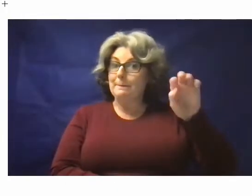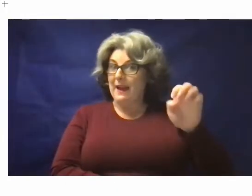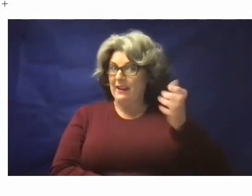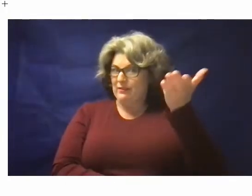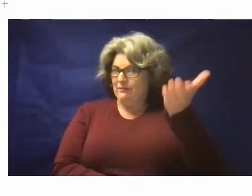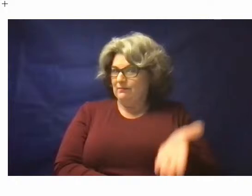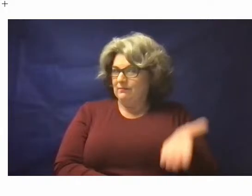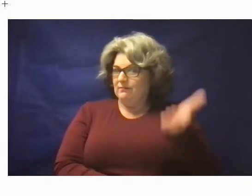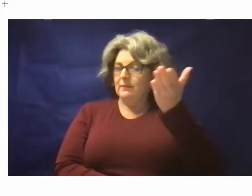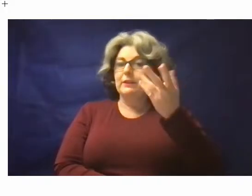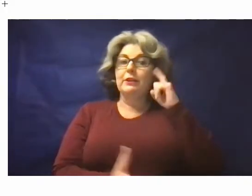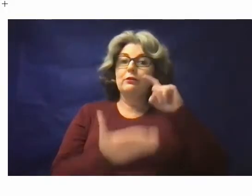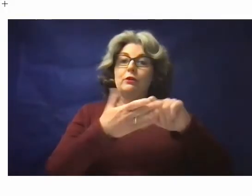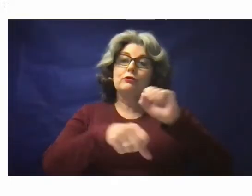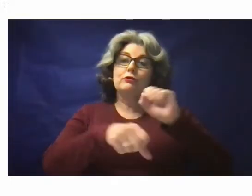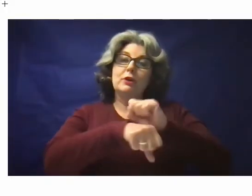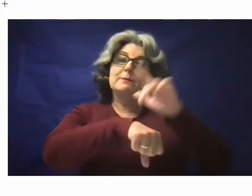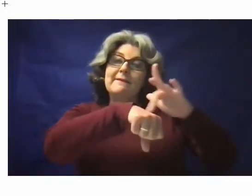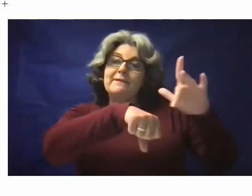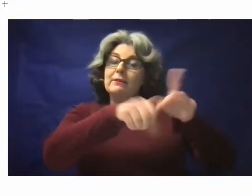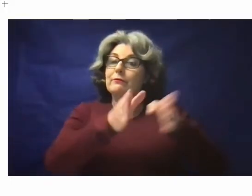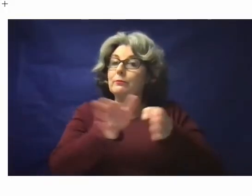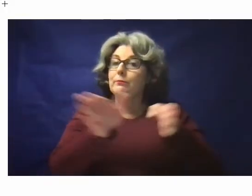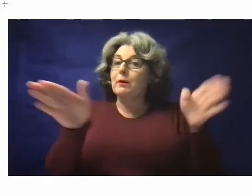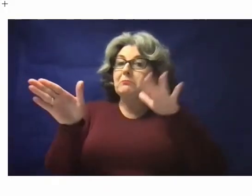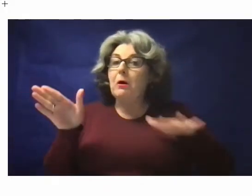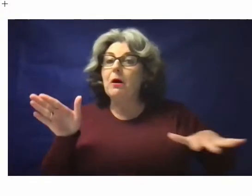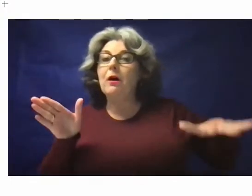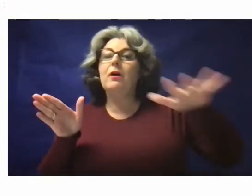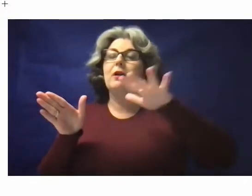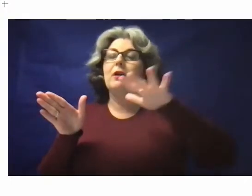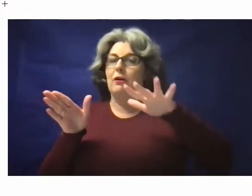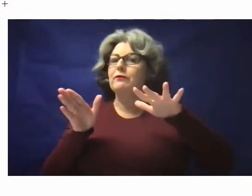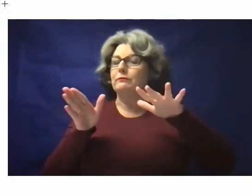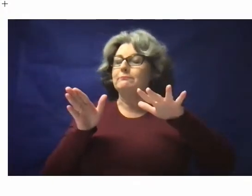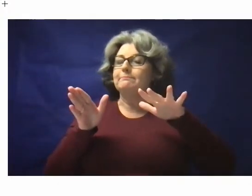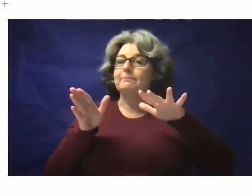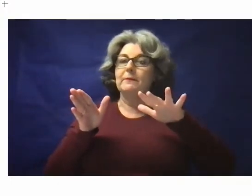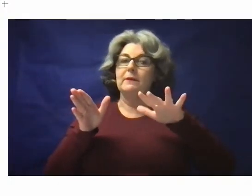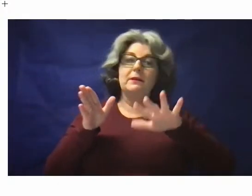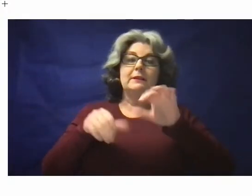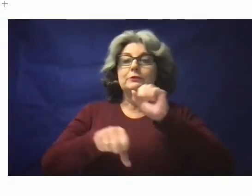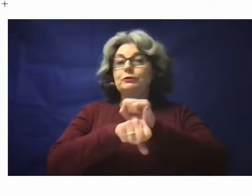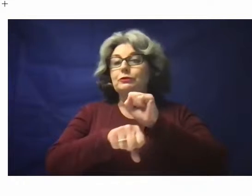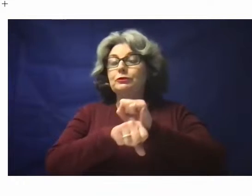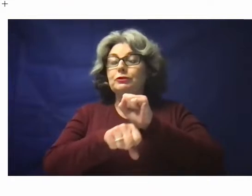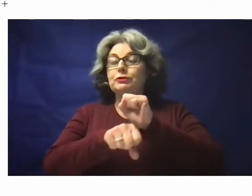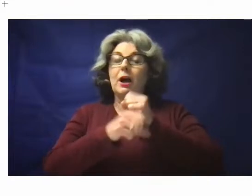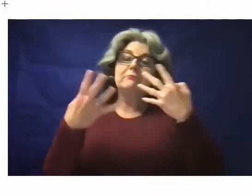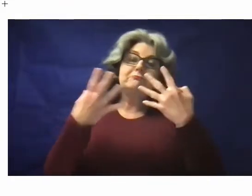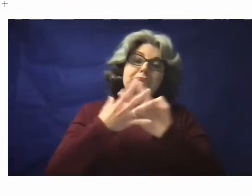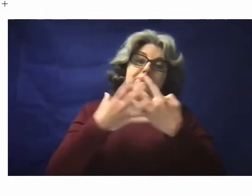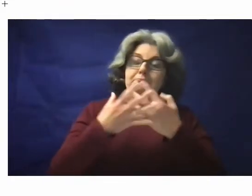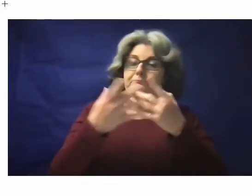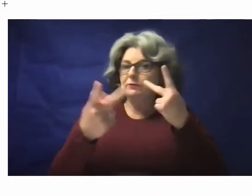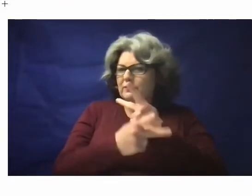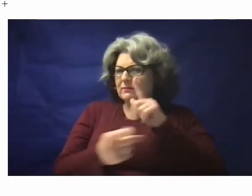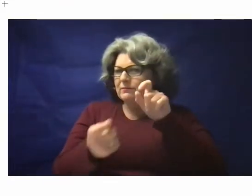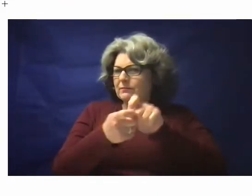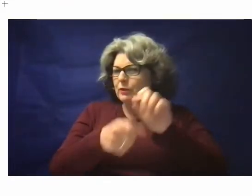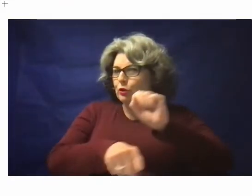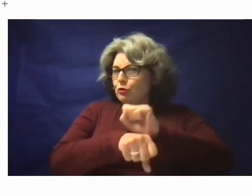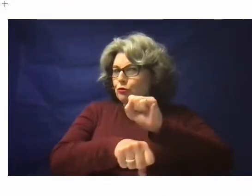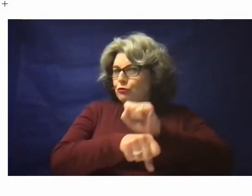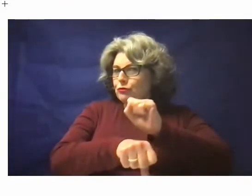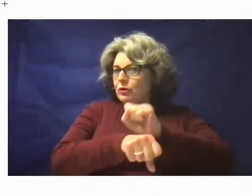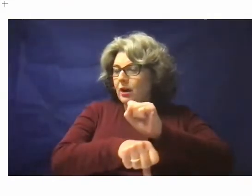find jobs available to the public across the country. You can browse for job ads and use filters to refine your search. You can search for jobs